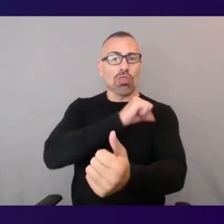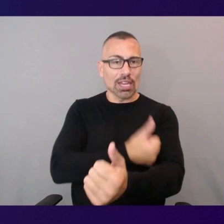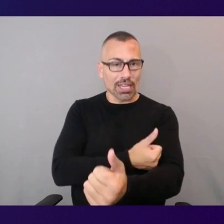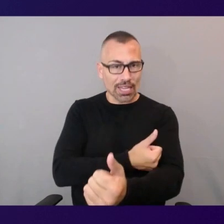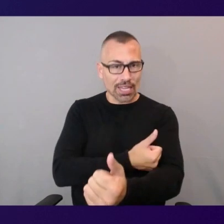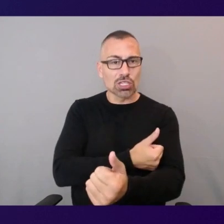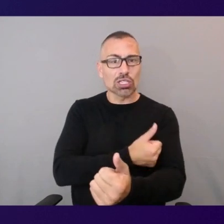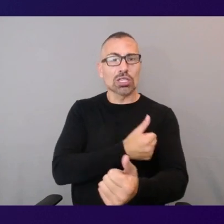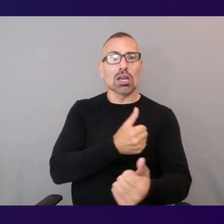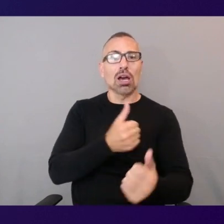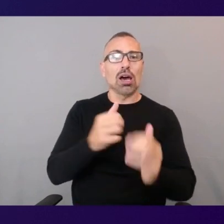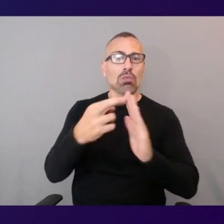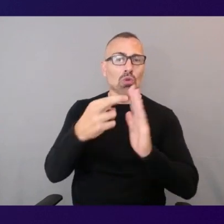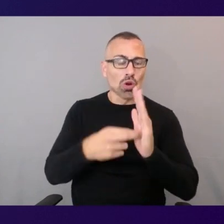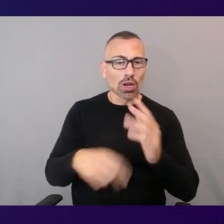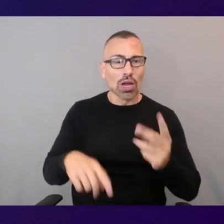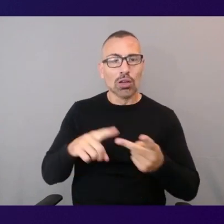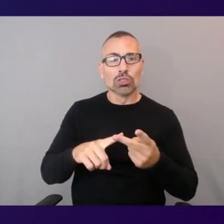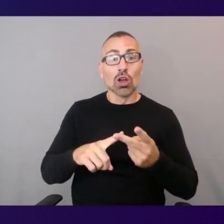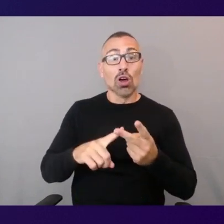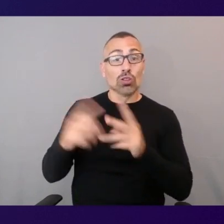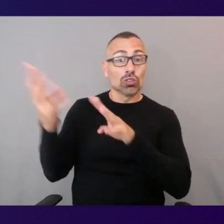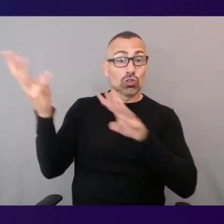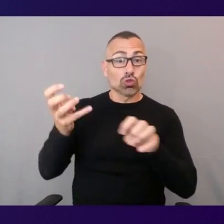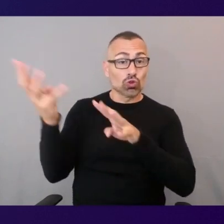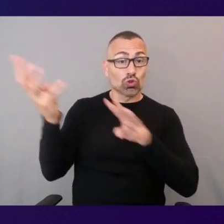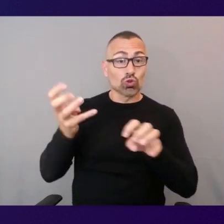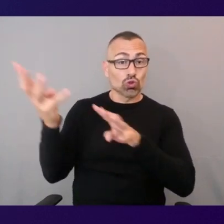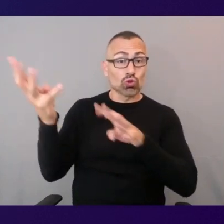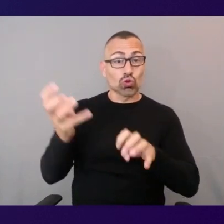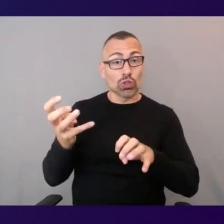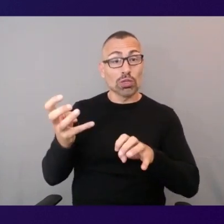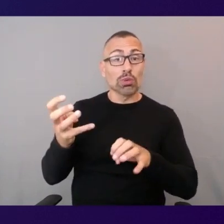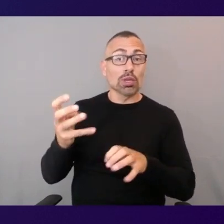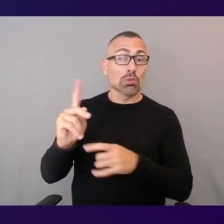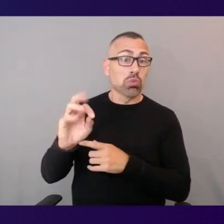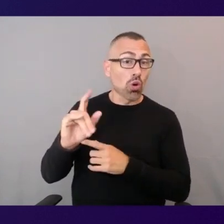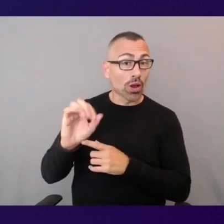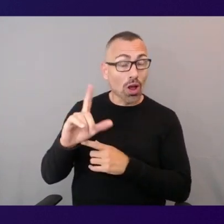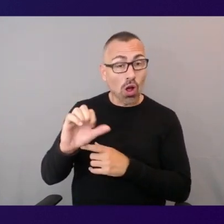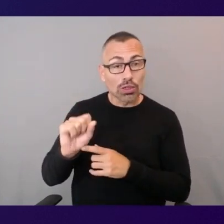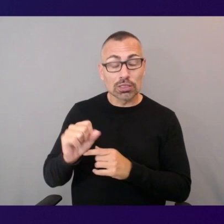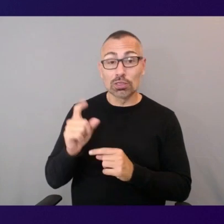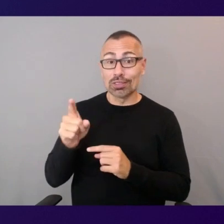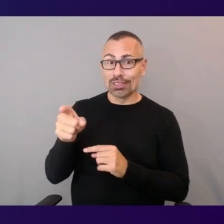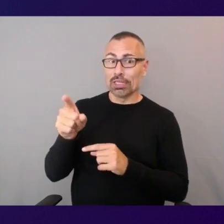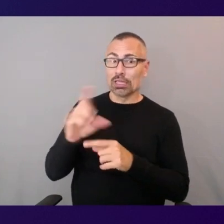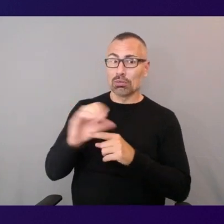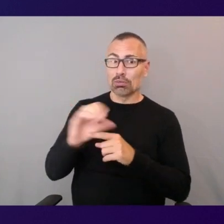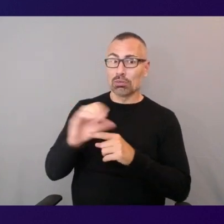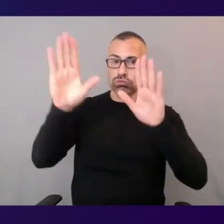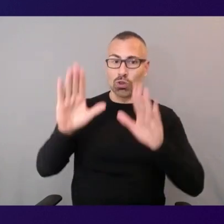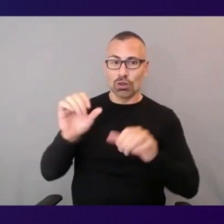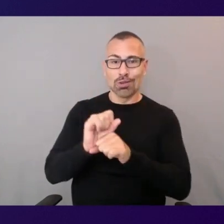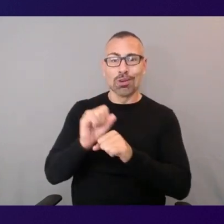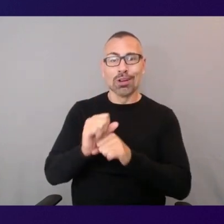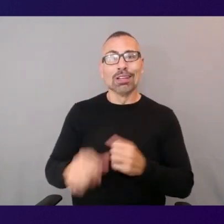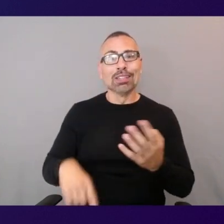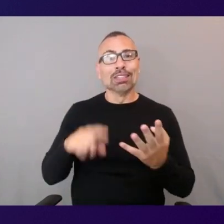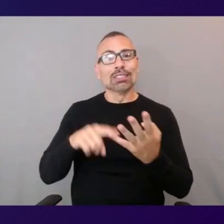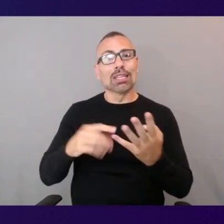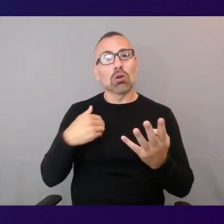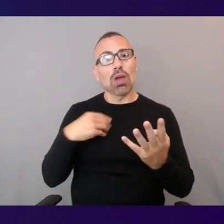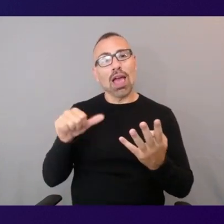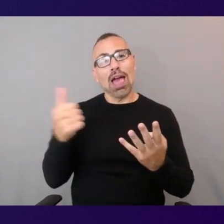streaming protocols. They're a great company to be working with as well. And then today we get the news from Munir about